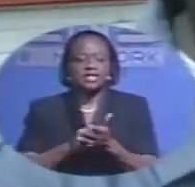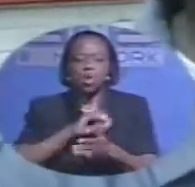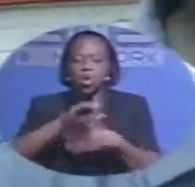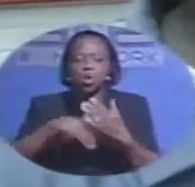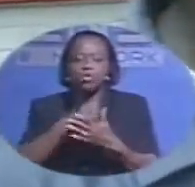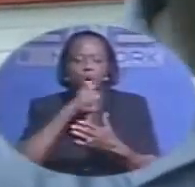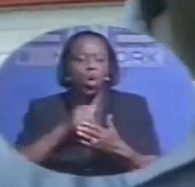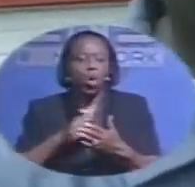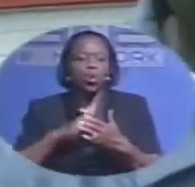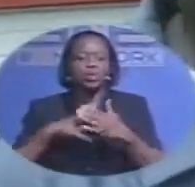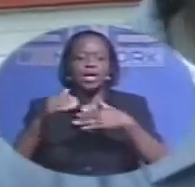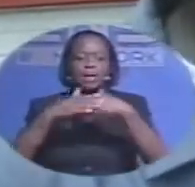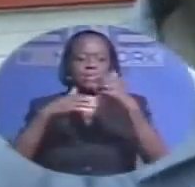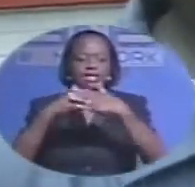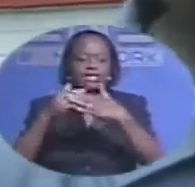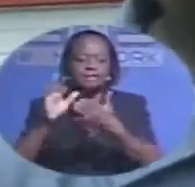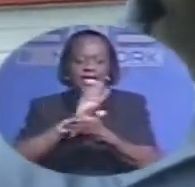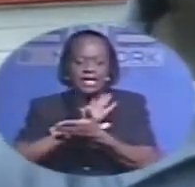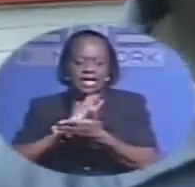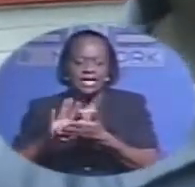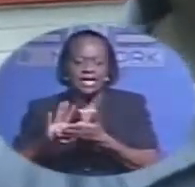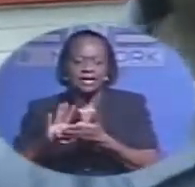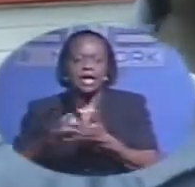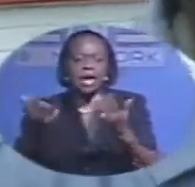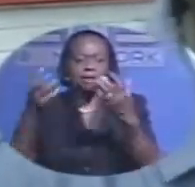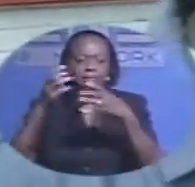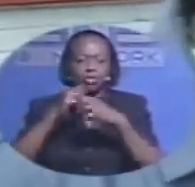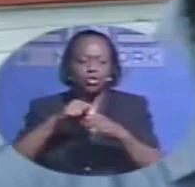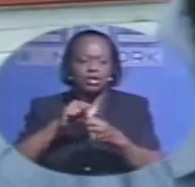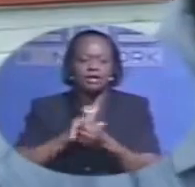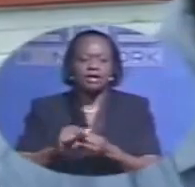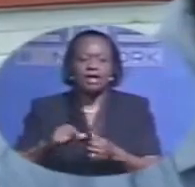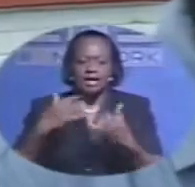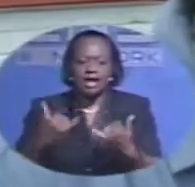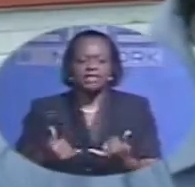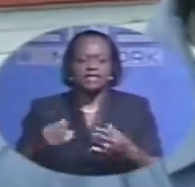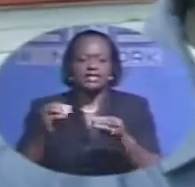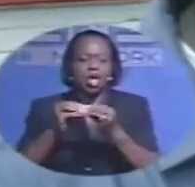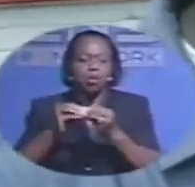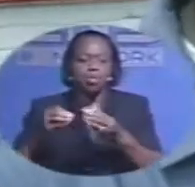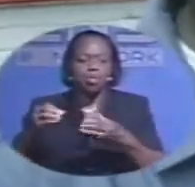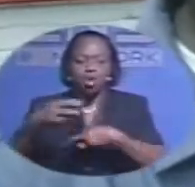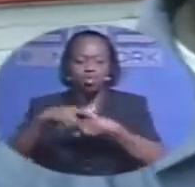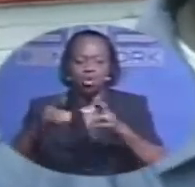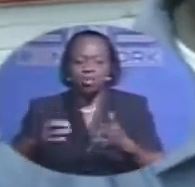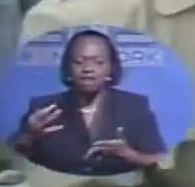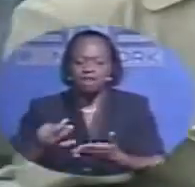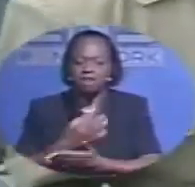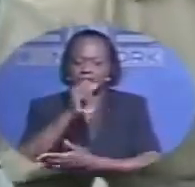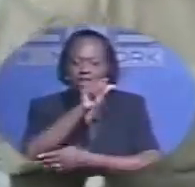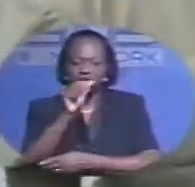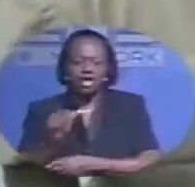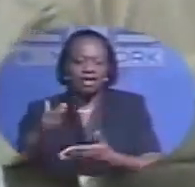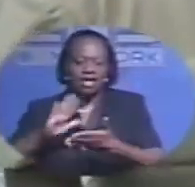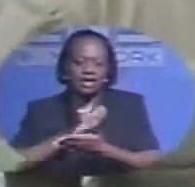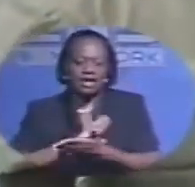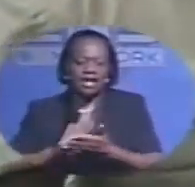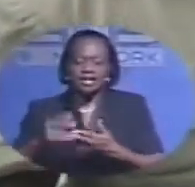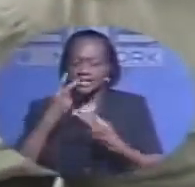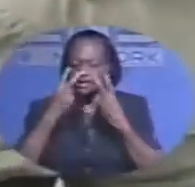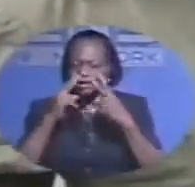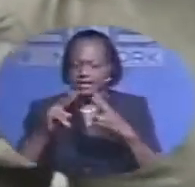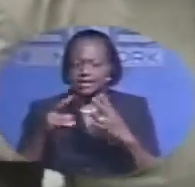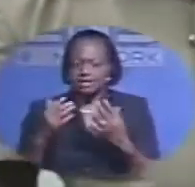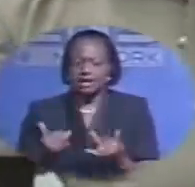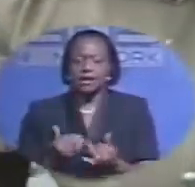and the properties are being cleared away. You know, it's more room right now, fresh air, and you know, it's really nice to see right now. Officer in charge of the